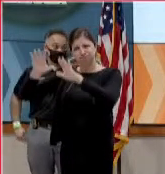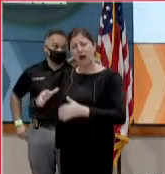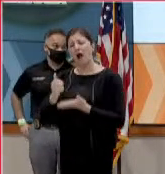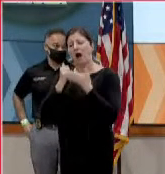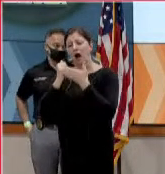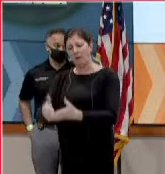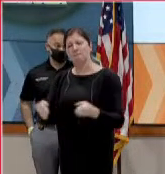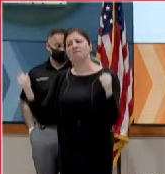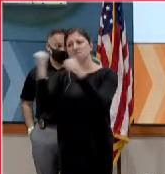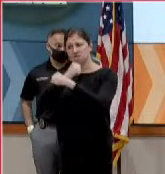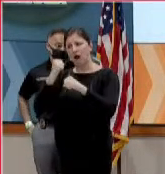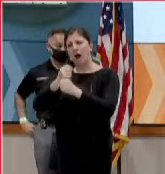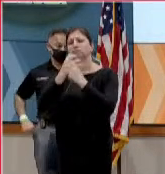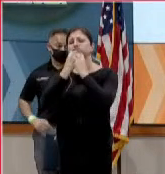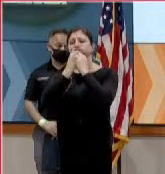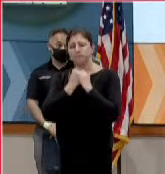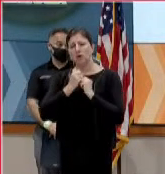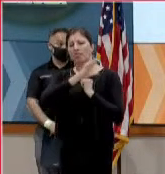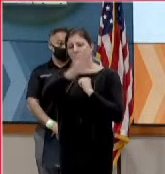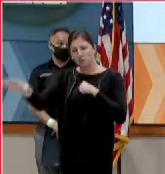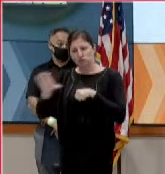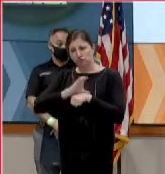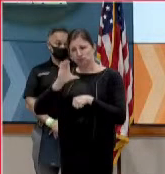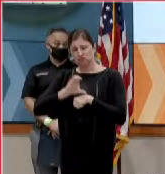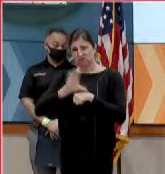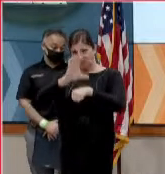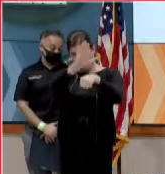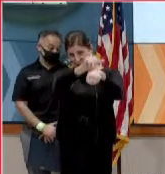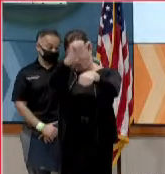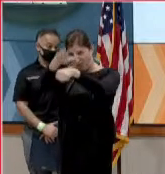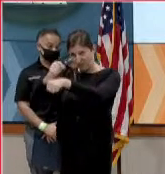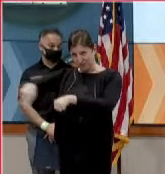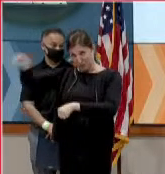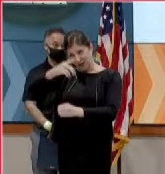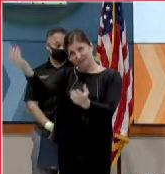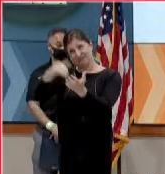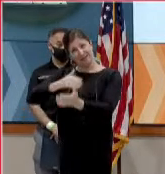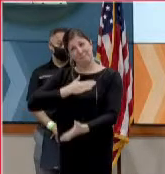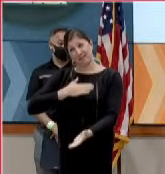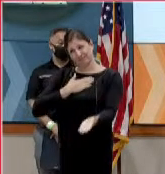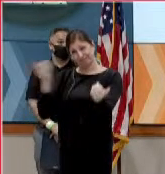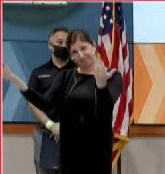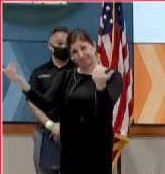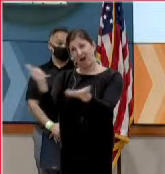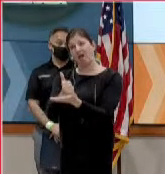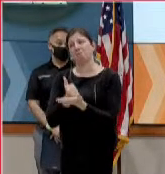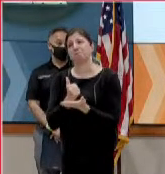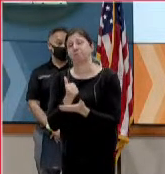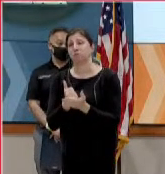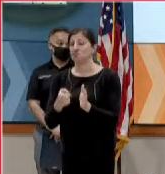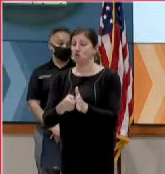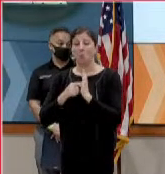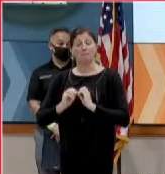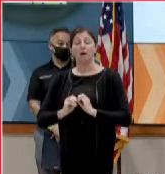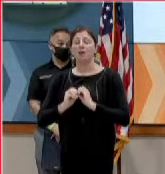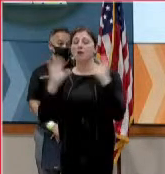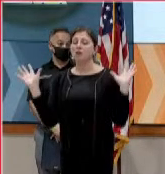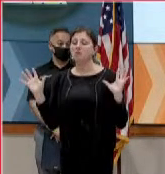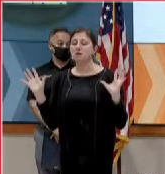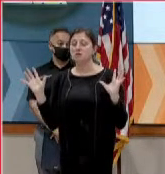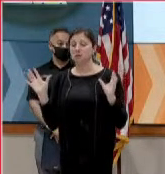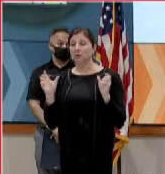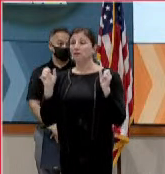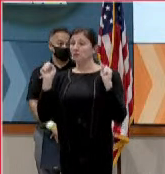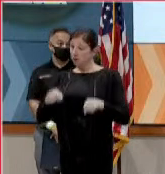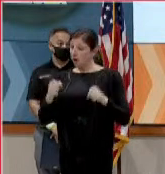that the congregation is safe as well. So we're calling on you all again to help us with this. Of course, the requirements are clear that it